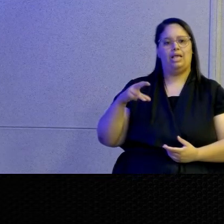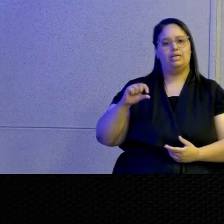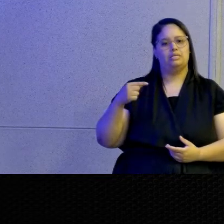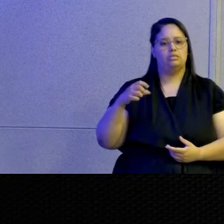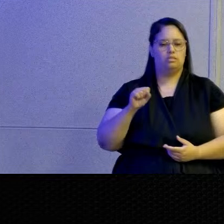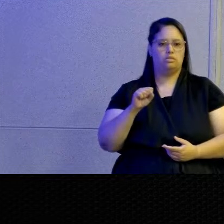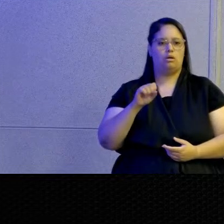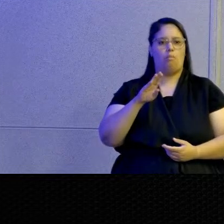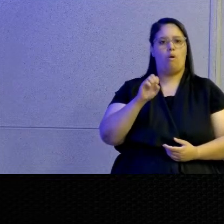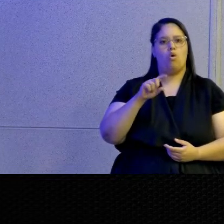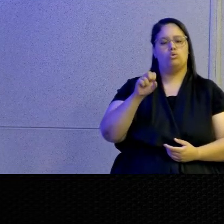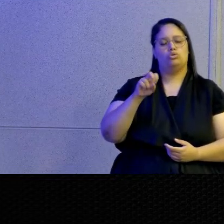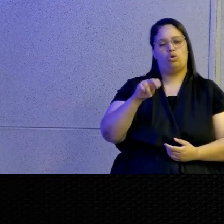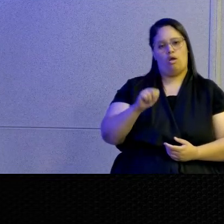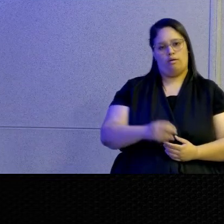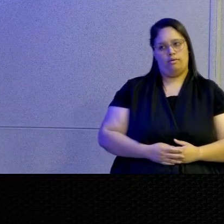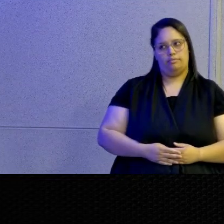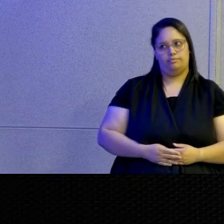bosons.